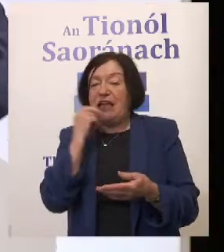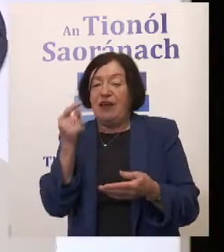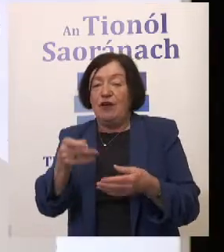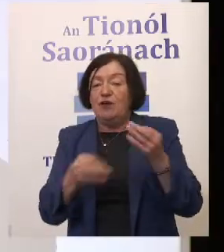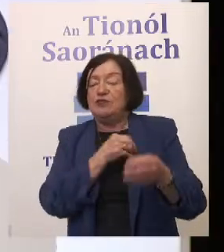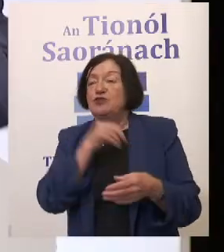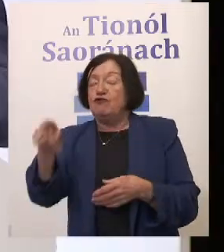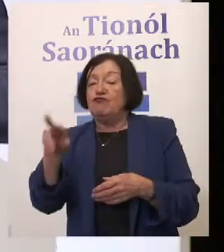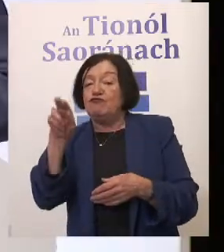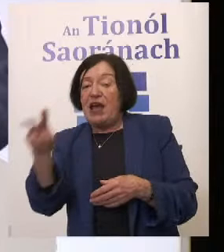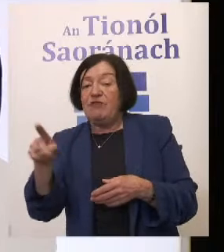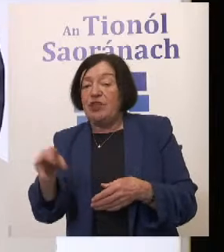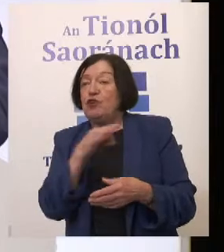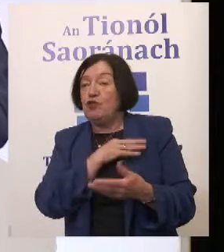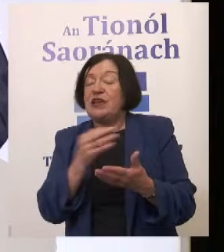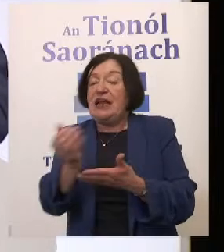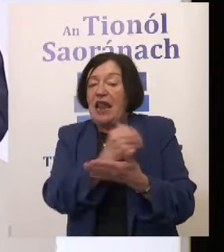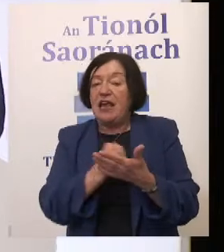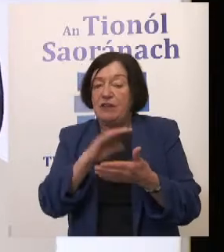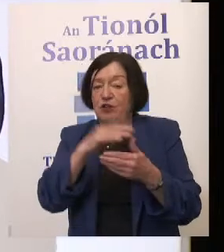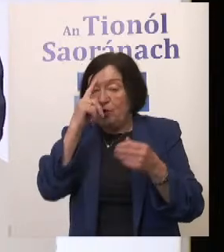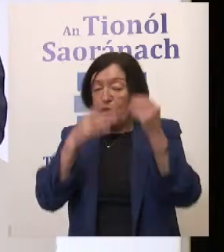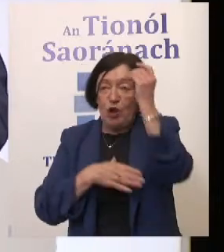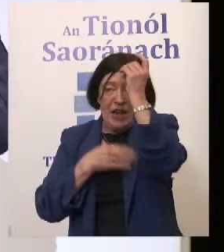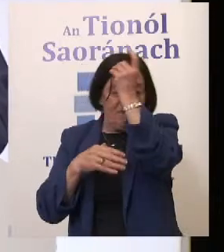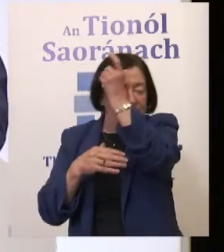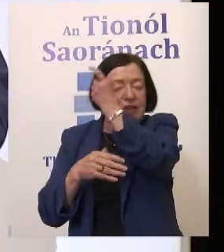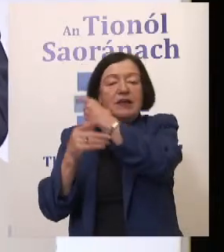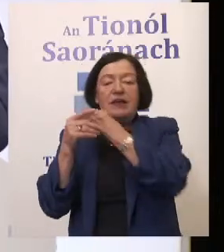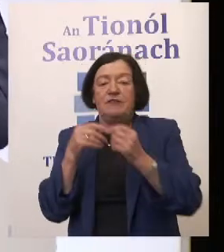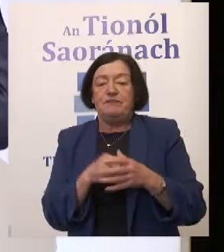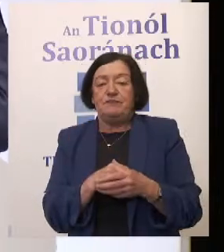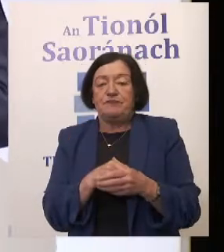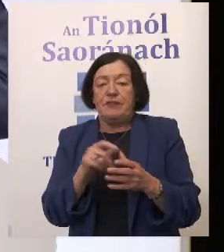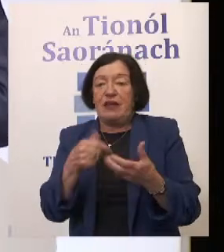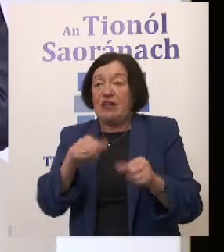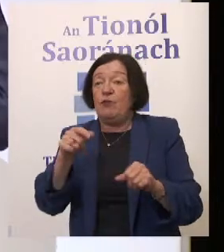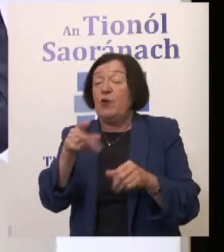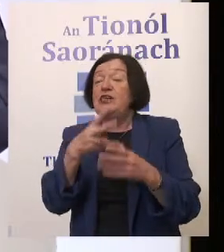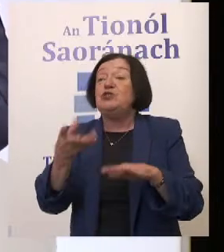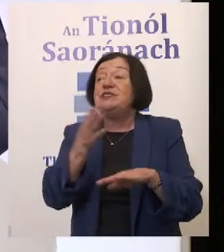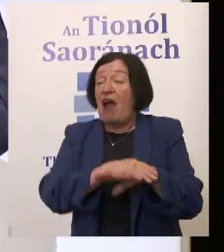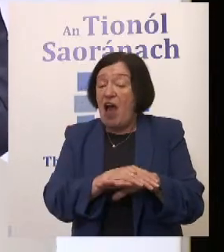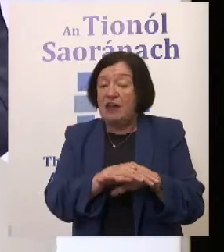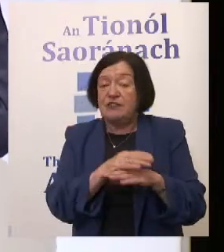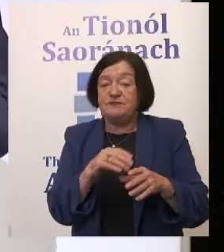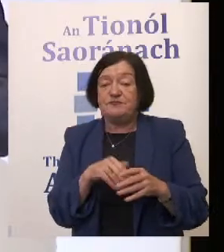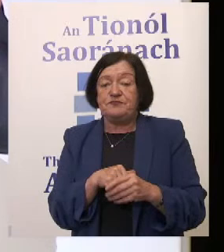to revenue because they're very good at it and they know where you live and they'll get you when you die. And,